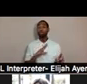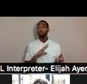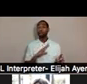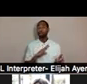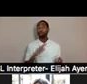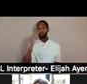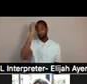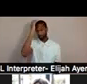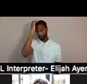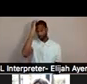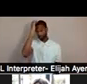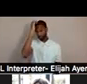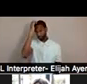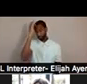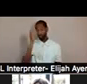them.